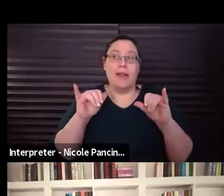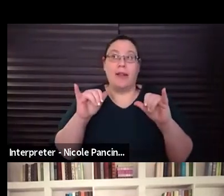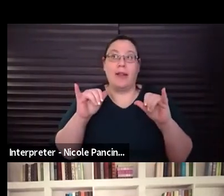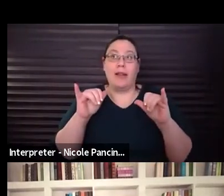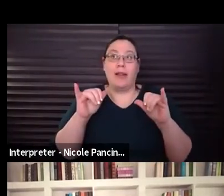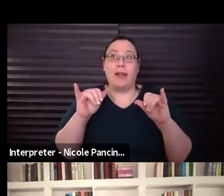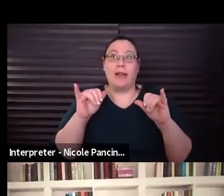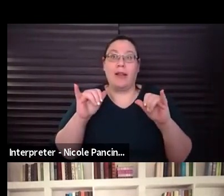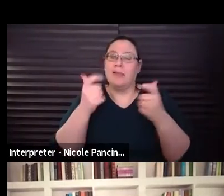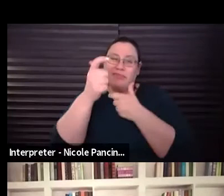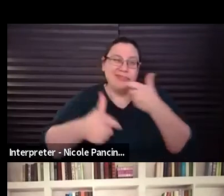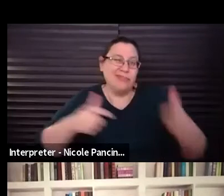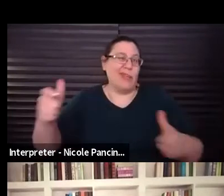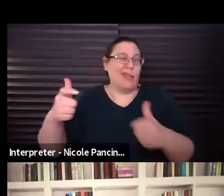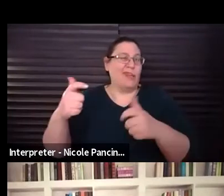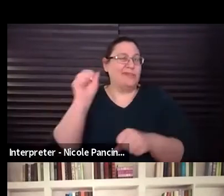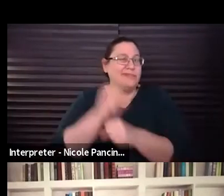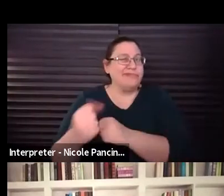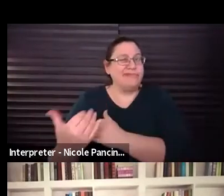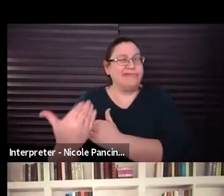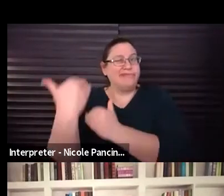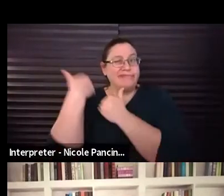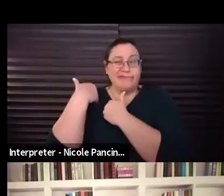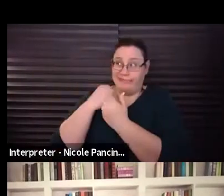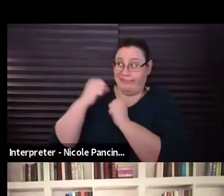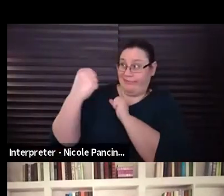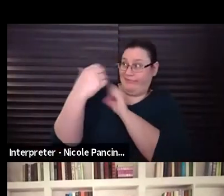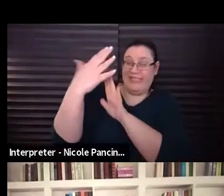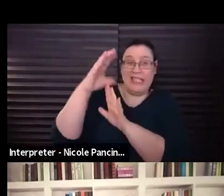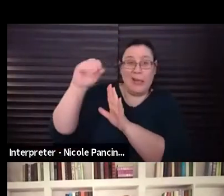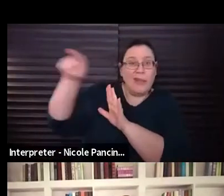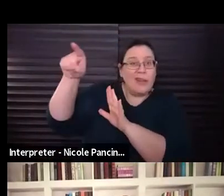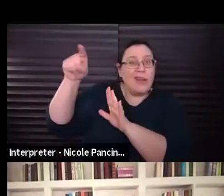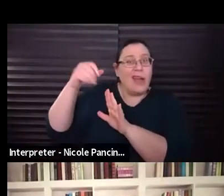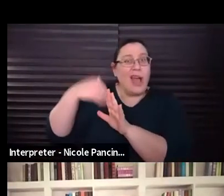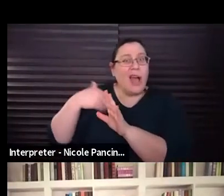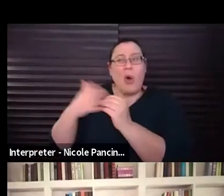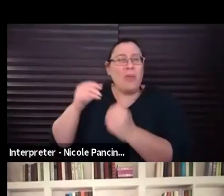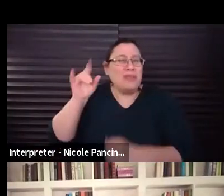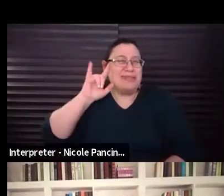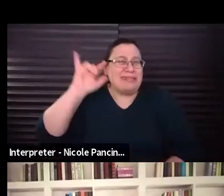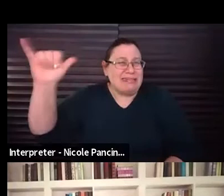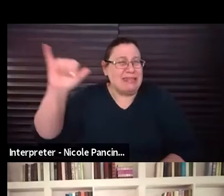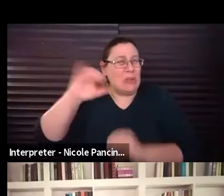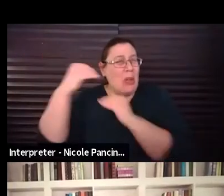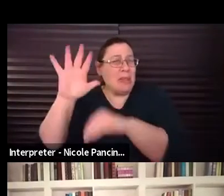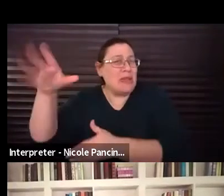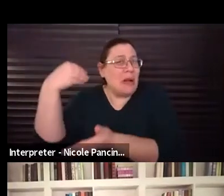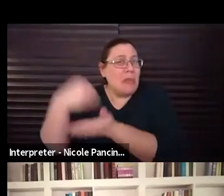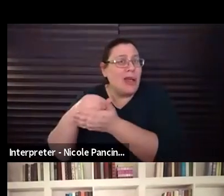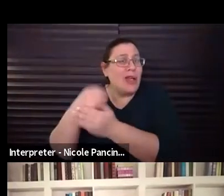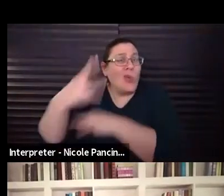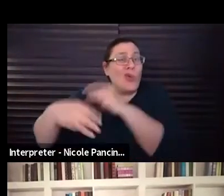it's a Herculean task to take on a company that has at its disposal almost infinite resources. So the world's wealthiest